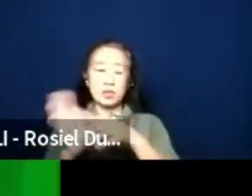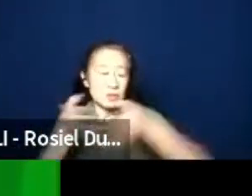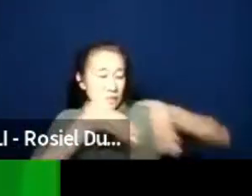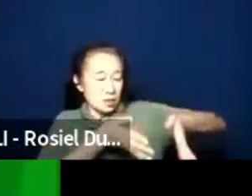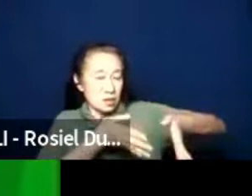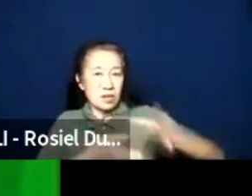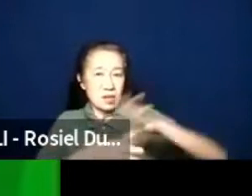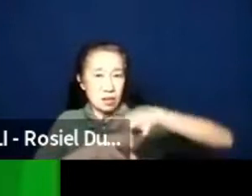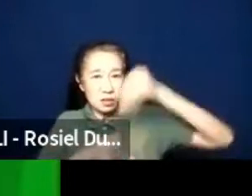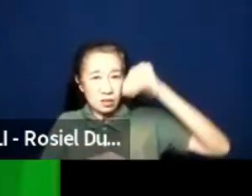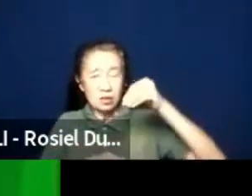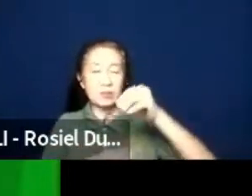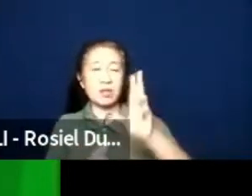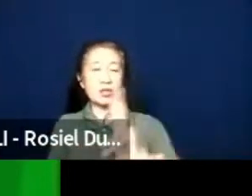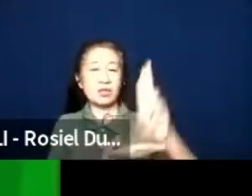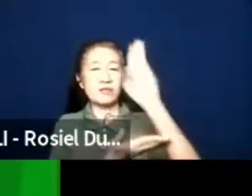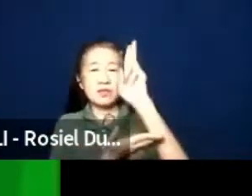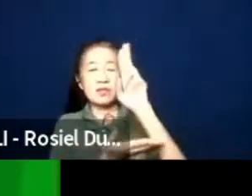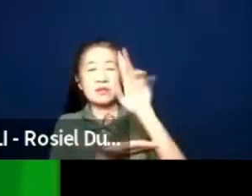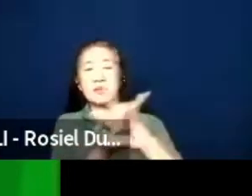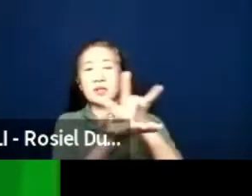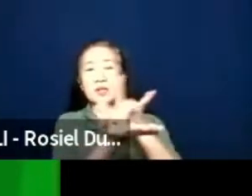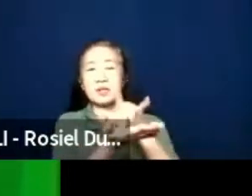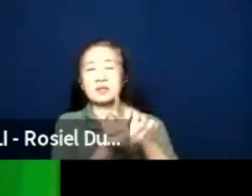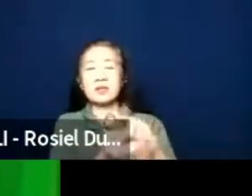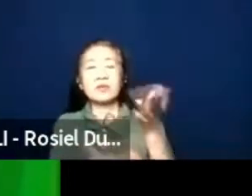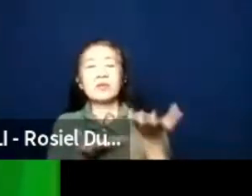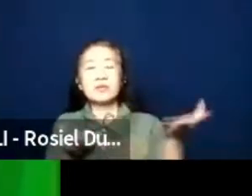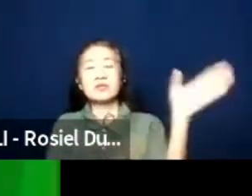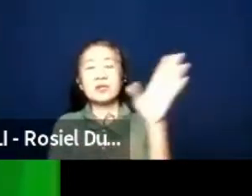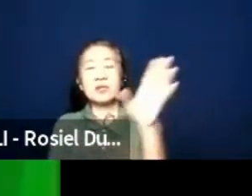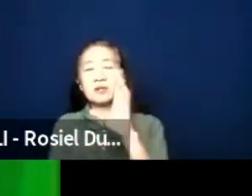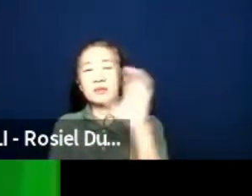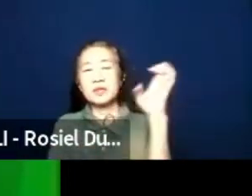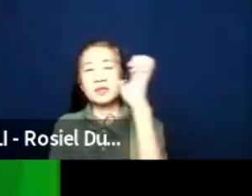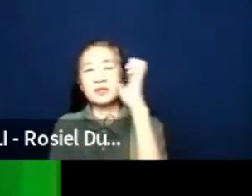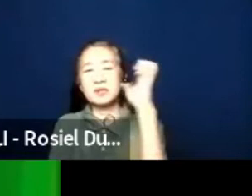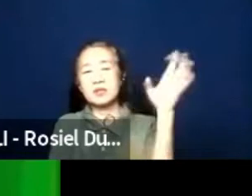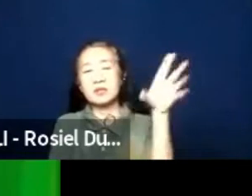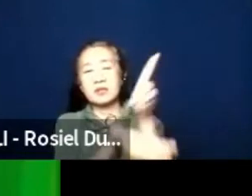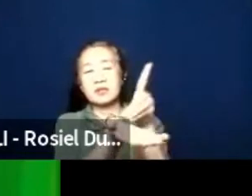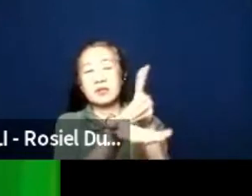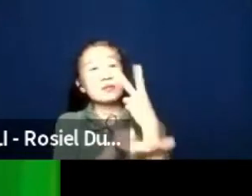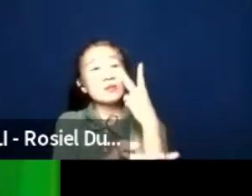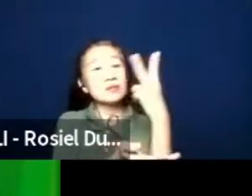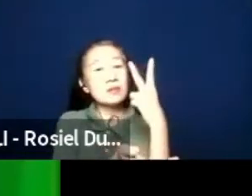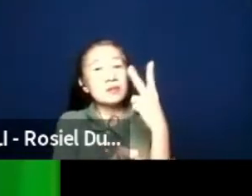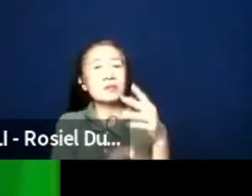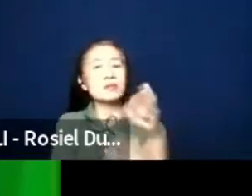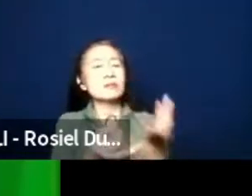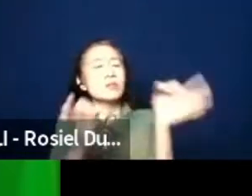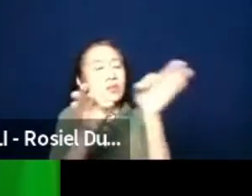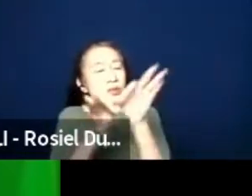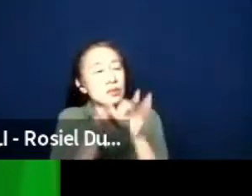outside University of Illinois at Chicago Medical Center, where she's an emergency room physician and has witnessed firsthand the benefits of